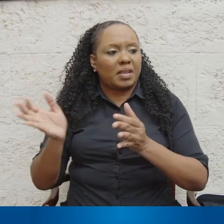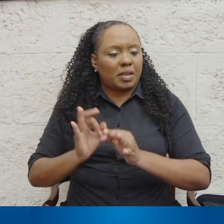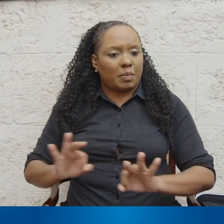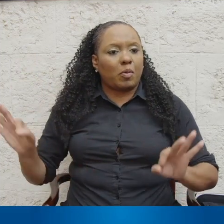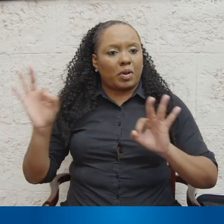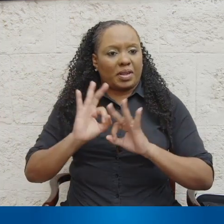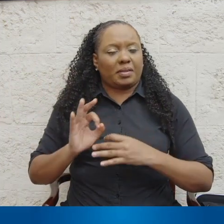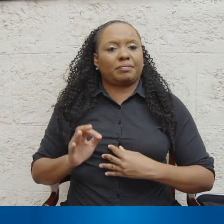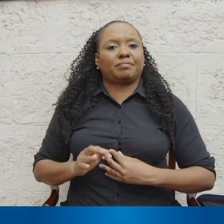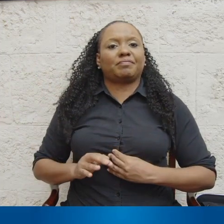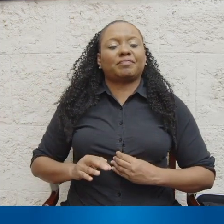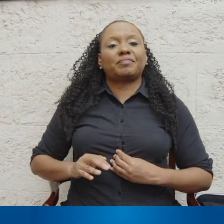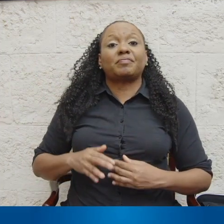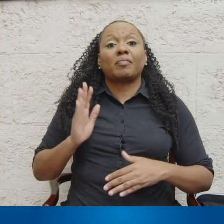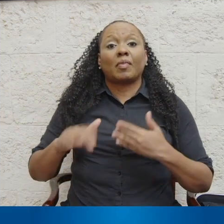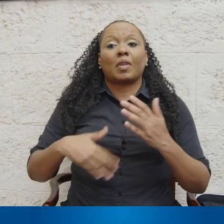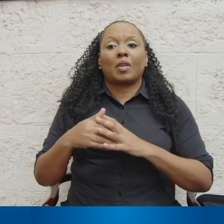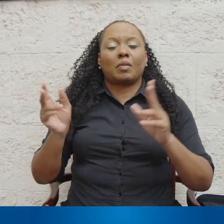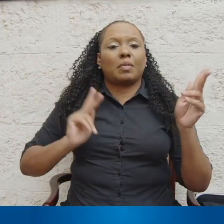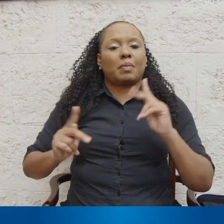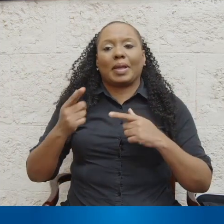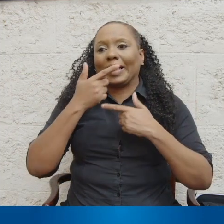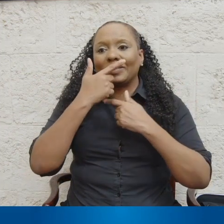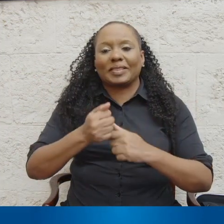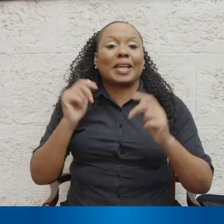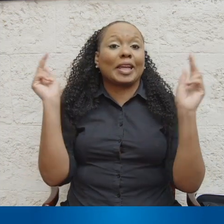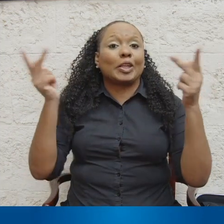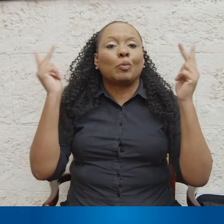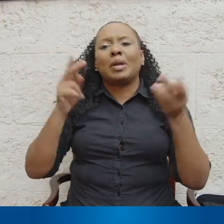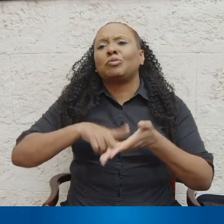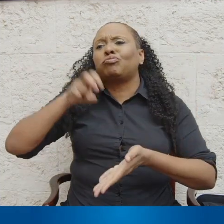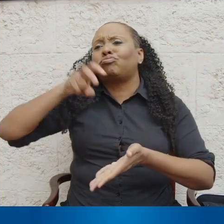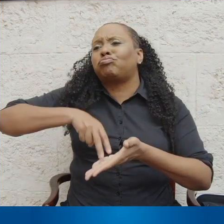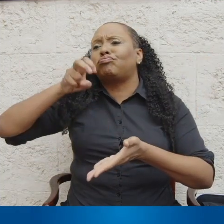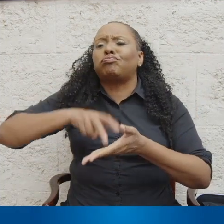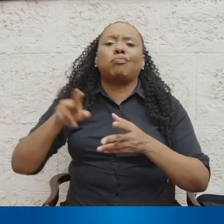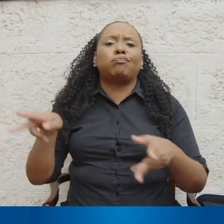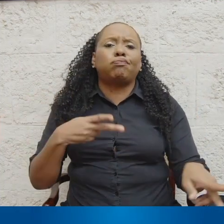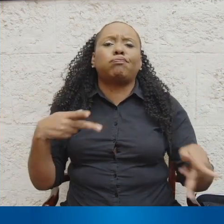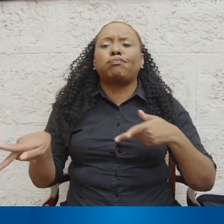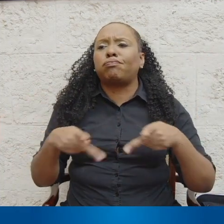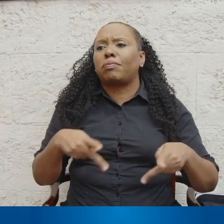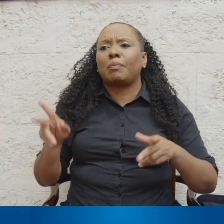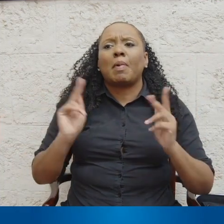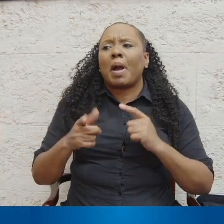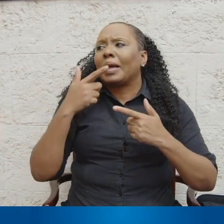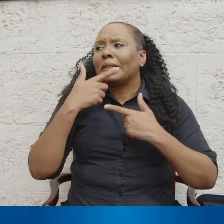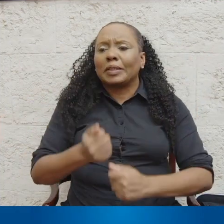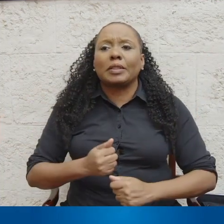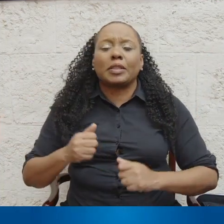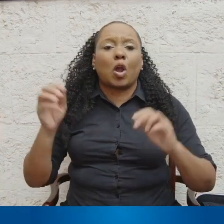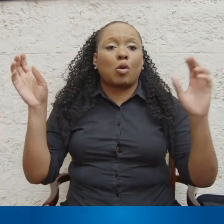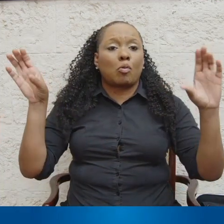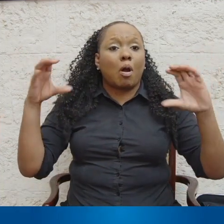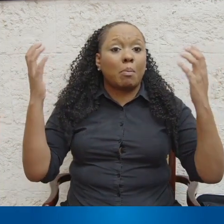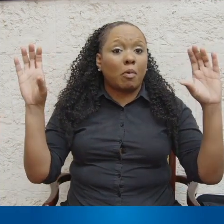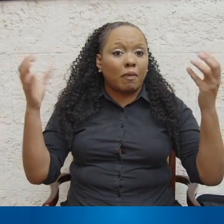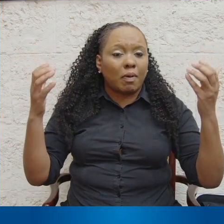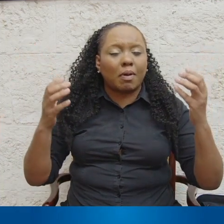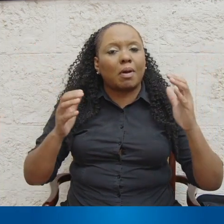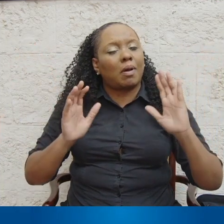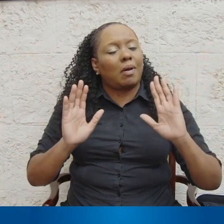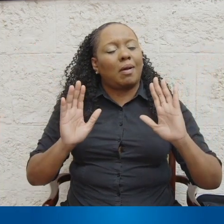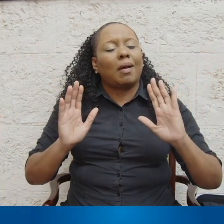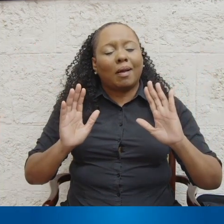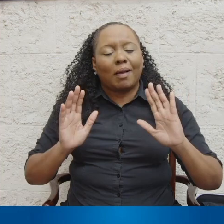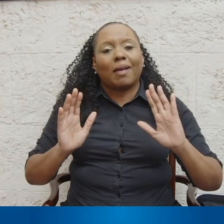Everybody is interested in Kadooment and also as well the full crop over calendar. What Cabinet has said is